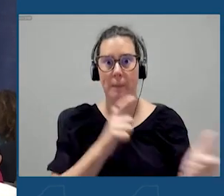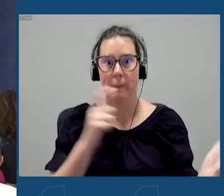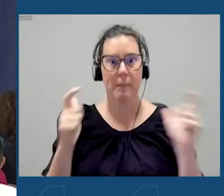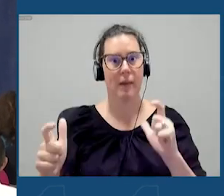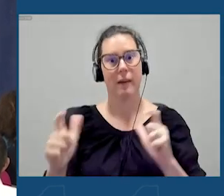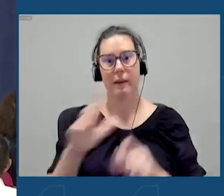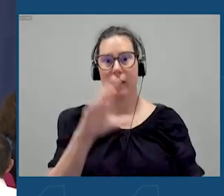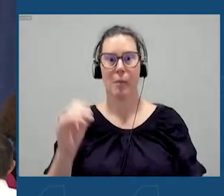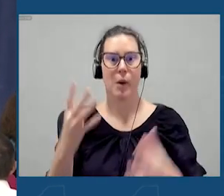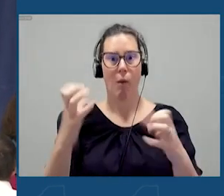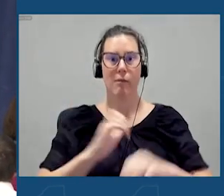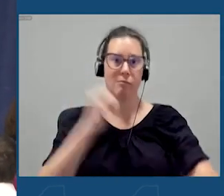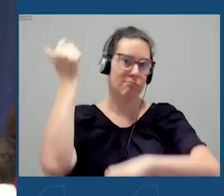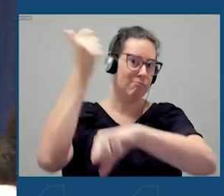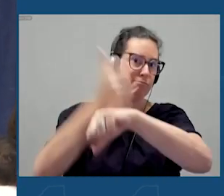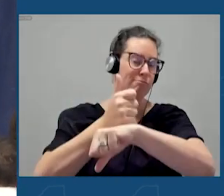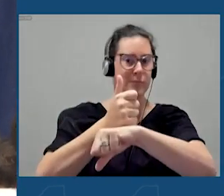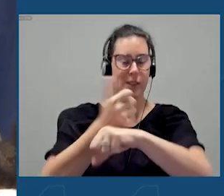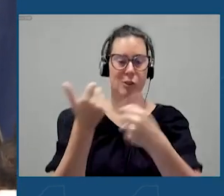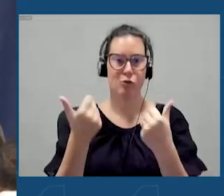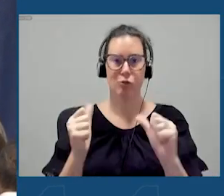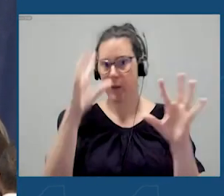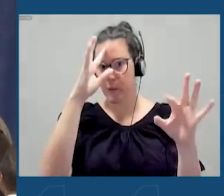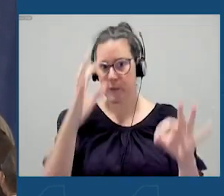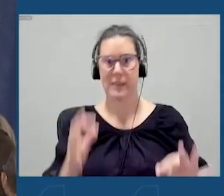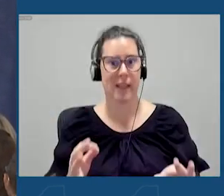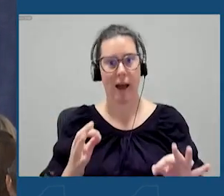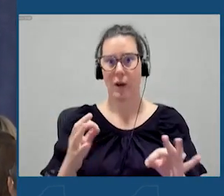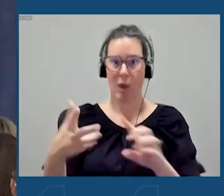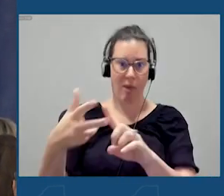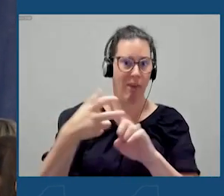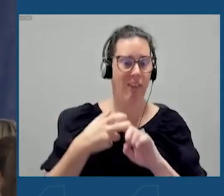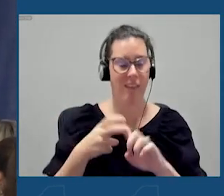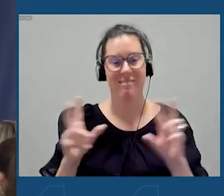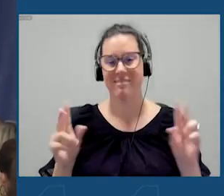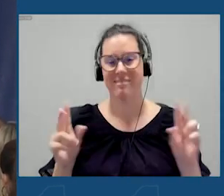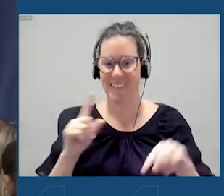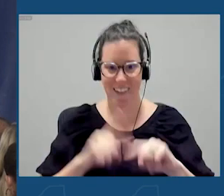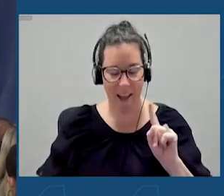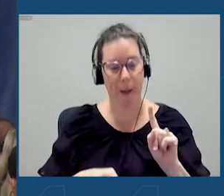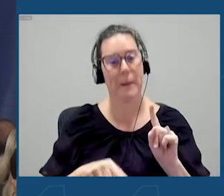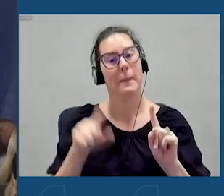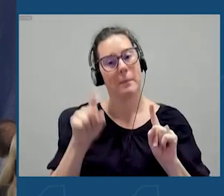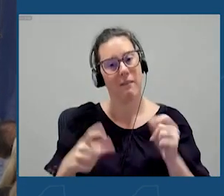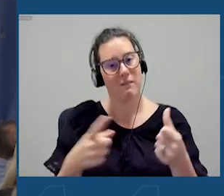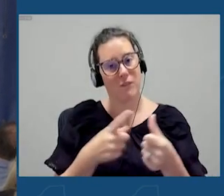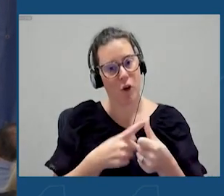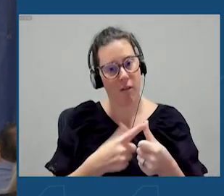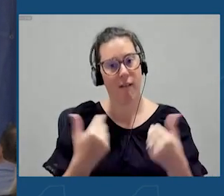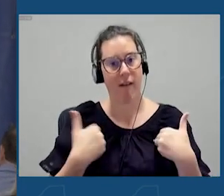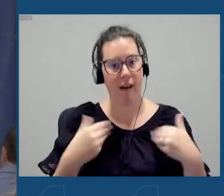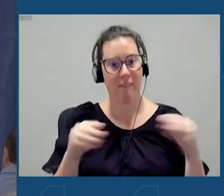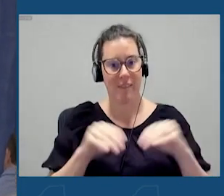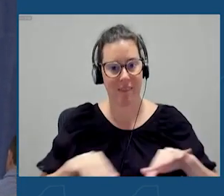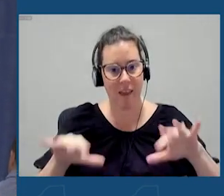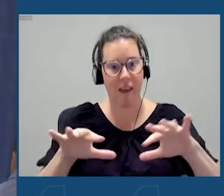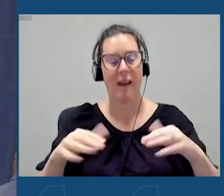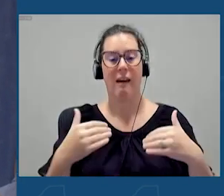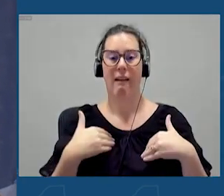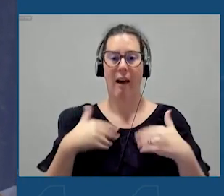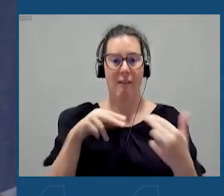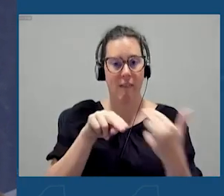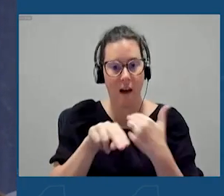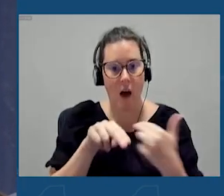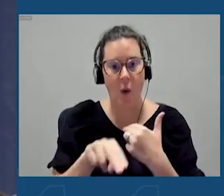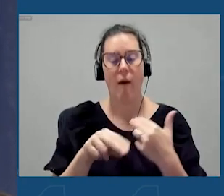somewhere in the country and then try to decide to recruit them when you don't have the land and the infrastructure shovel